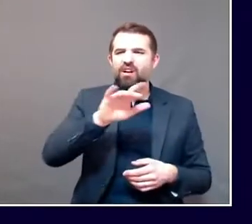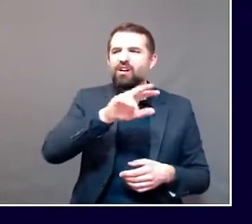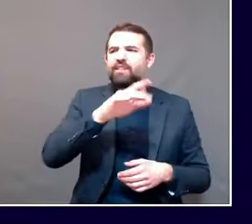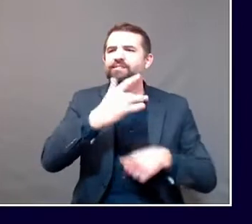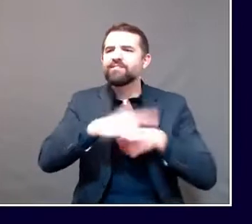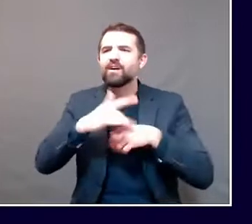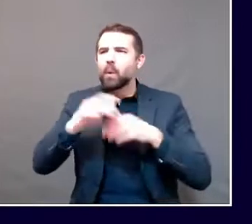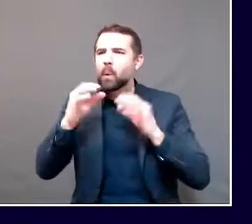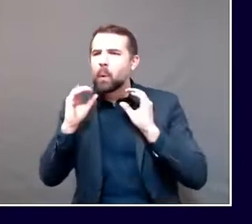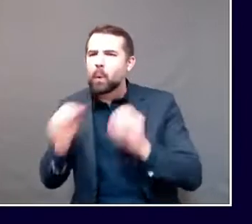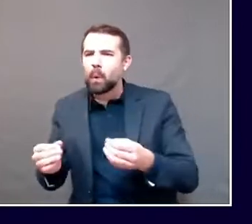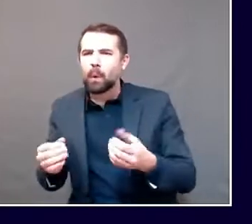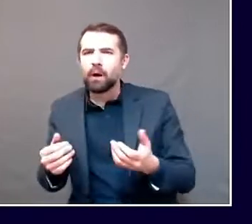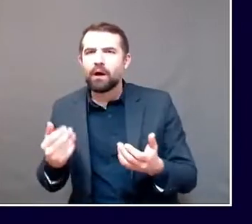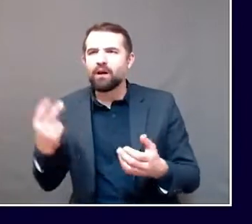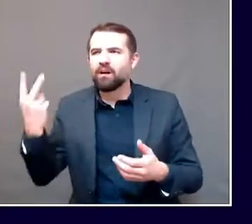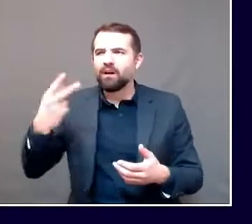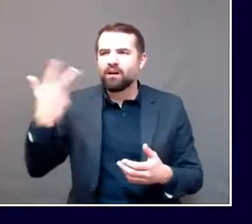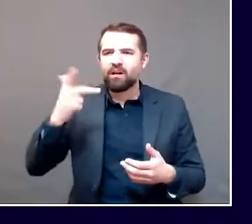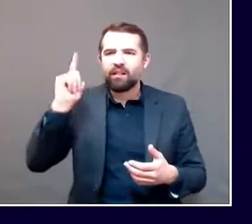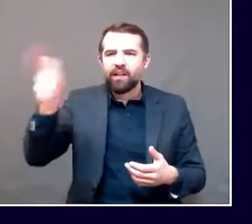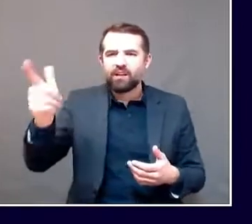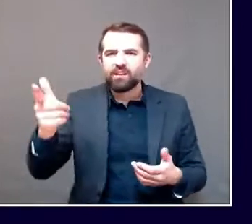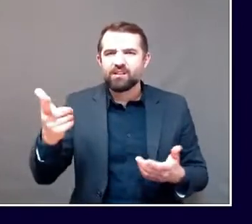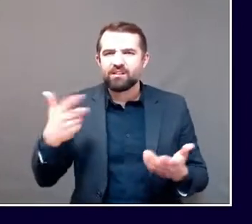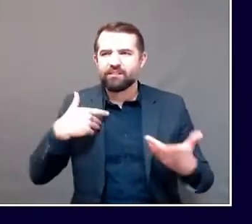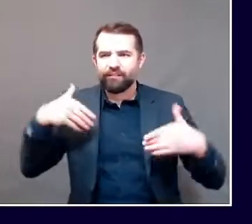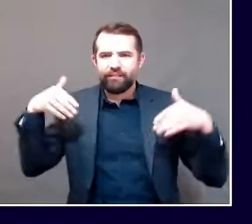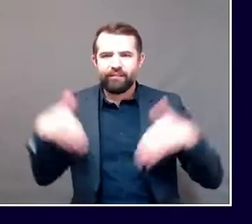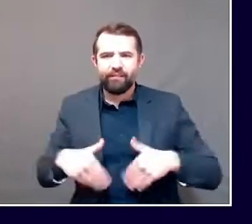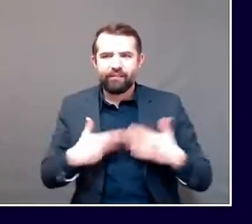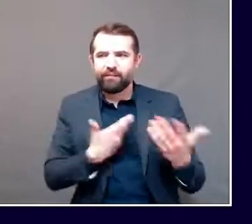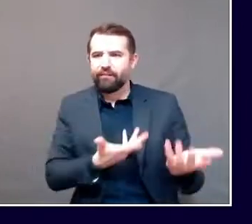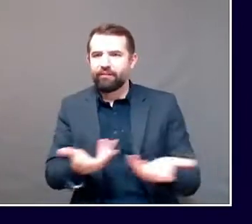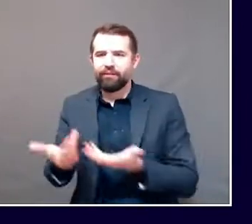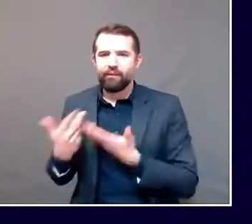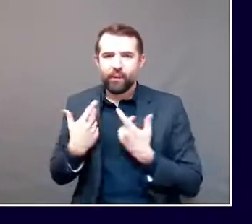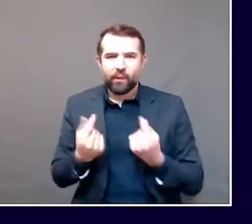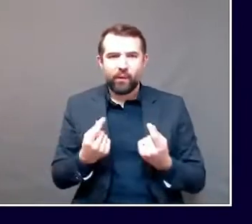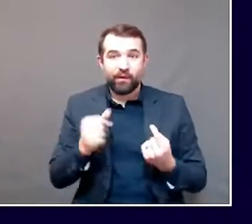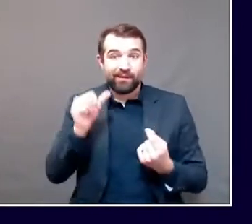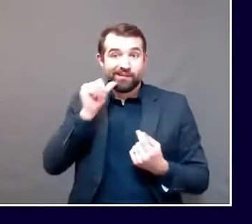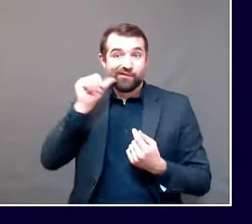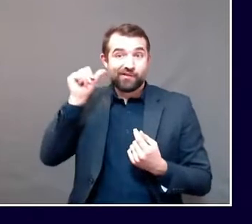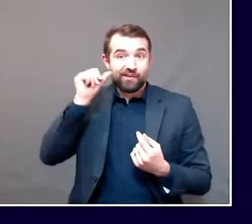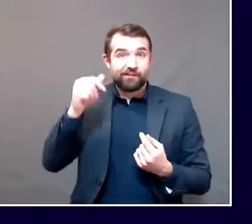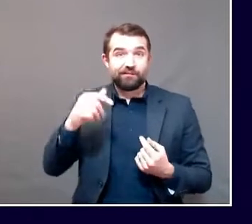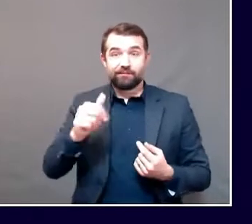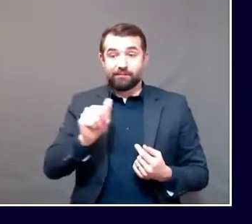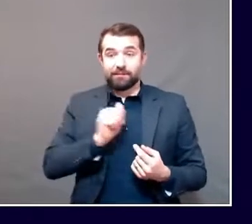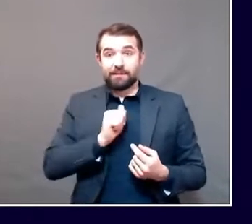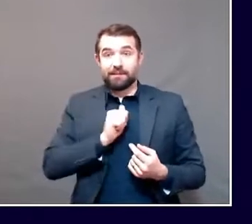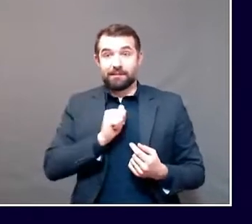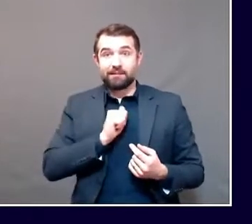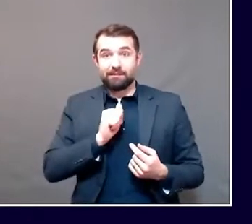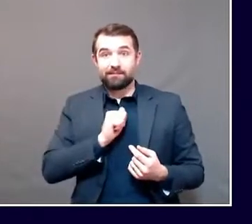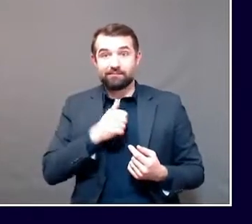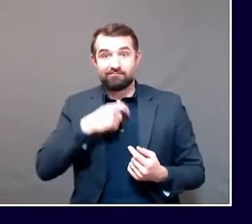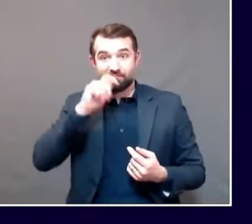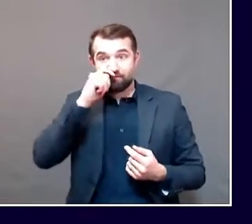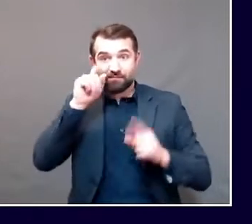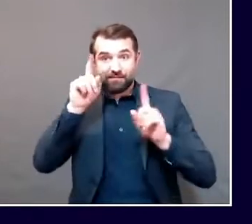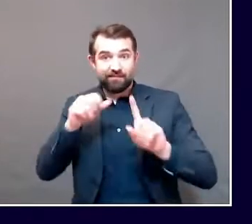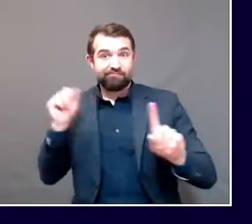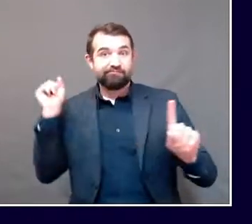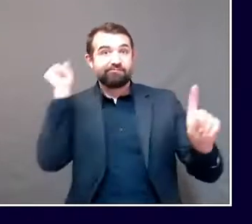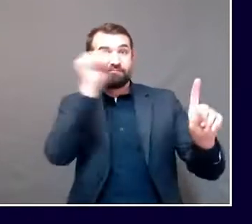days out. For the record, I actually just yesterday took a look at appointments at one swab and send site, and they were available within 24